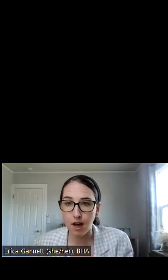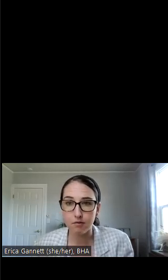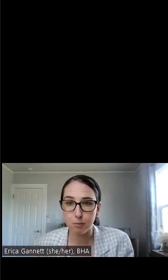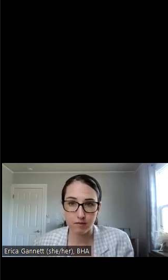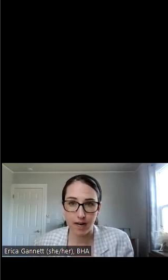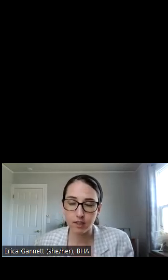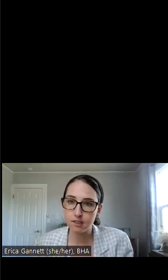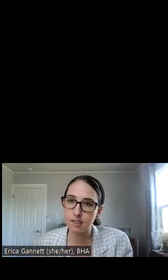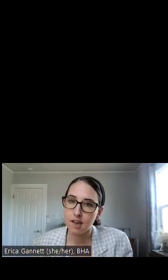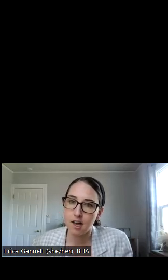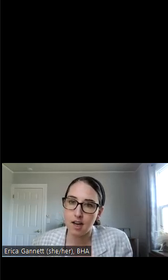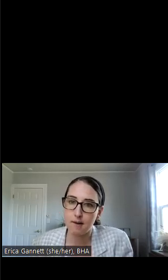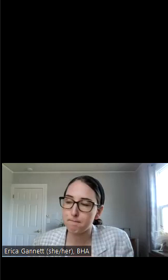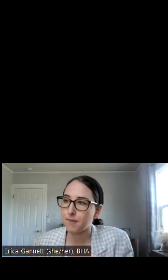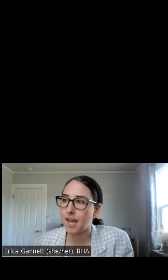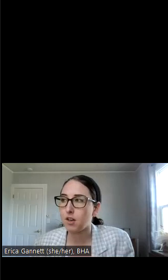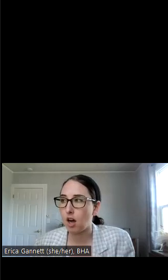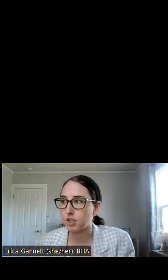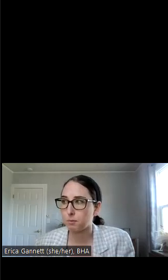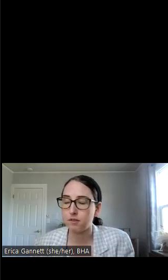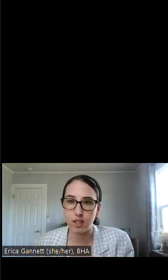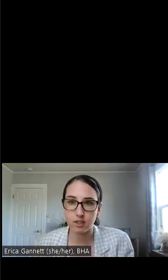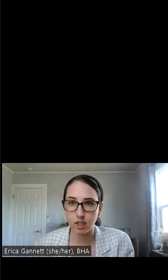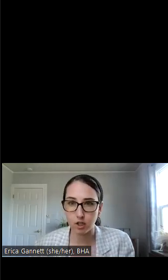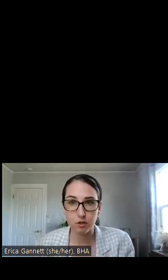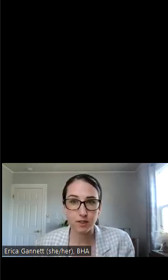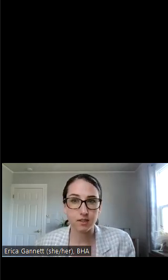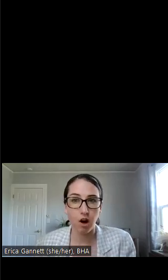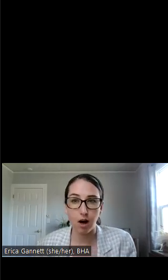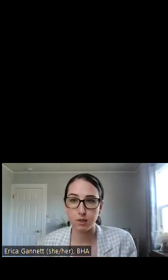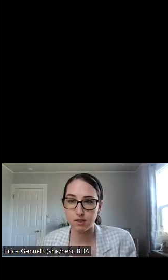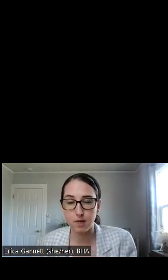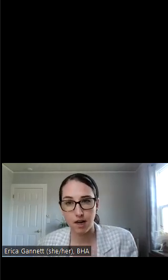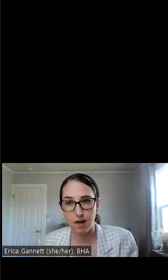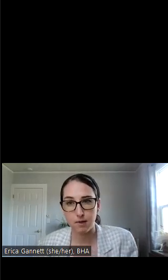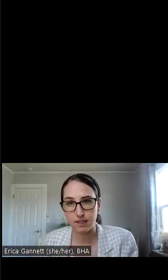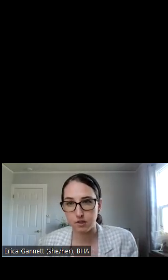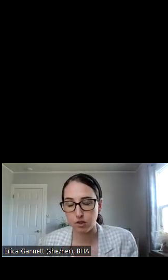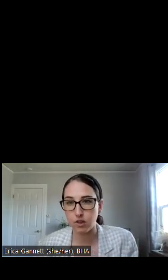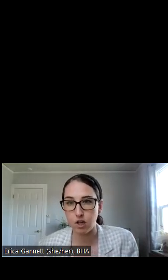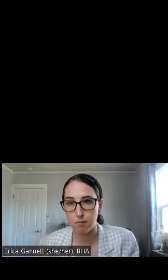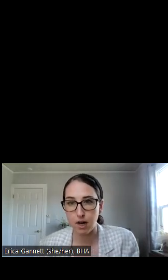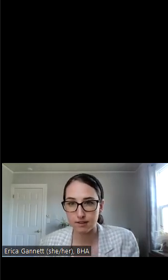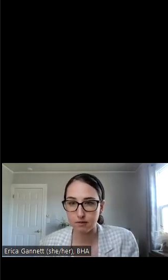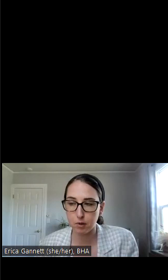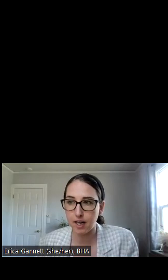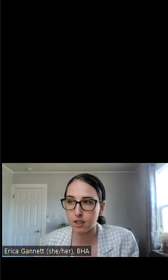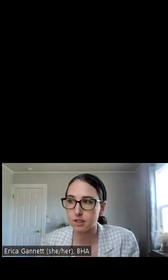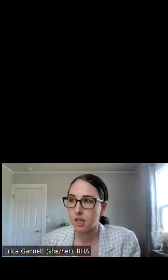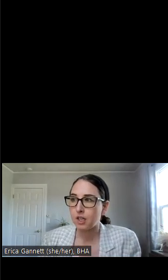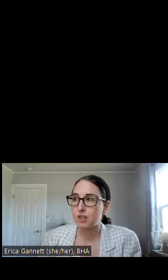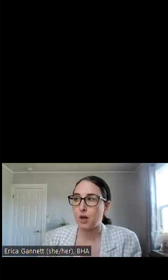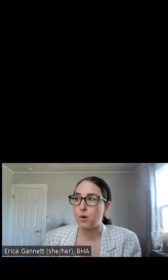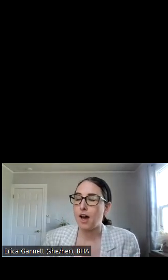scope of providers and not just providers that are choosing to opt to become essential and comprehensive